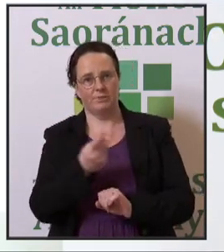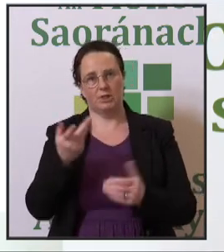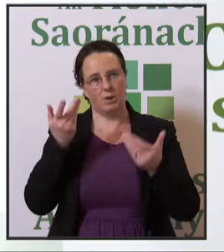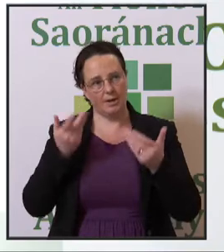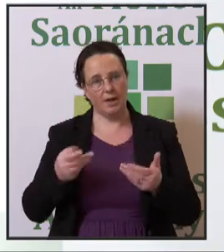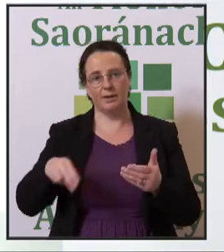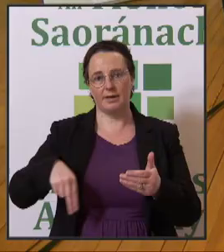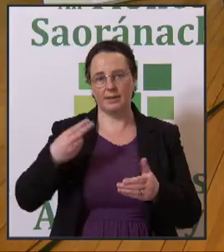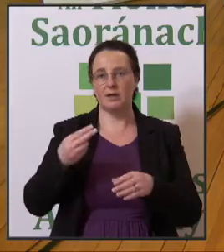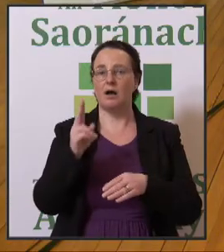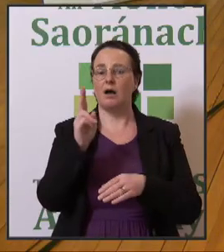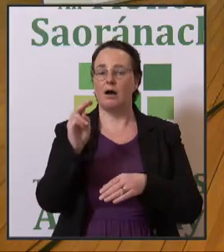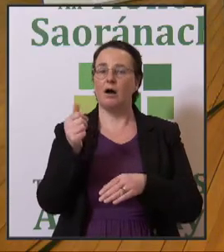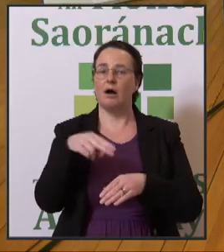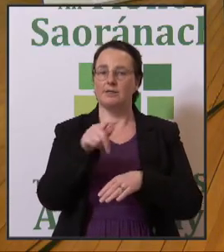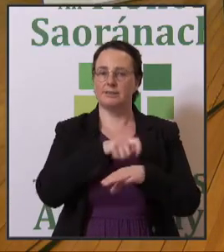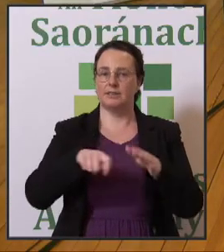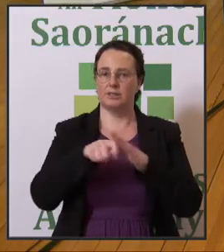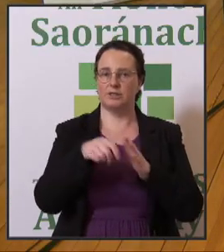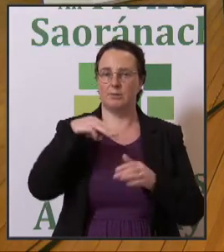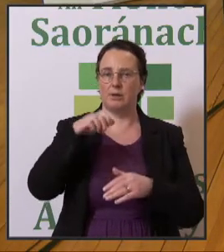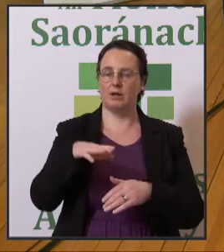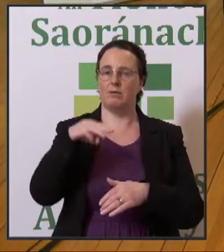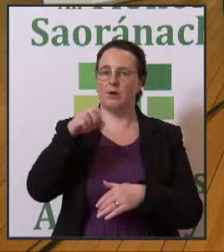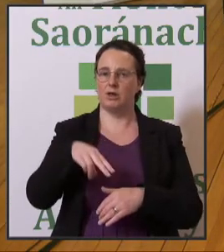can hear from an Taoiseach, Micheál Martin, TD.